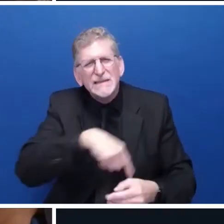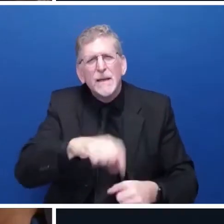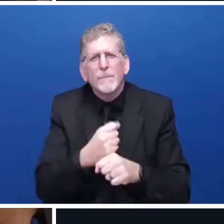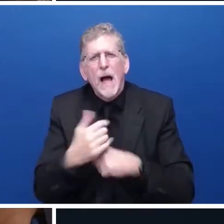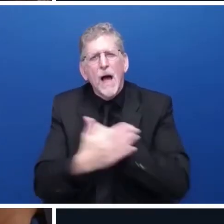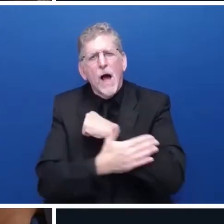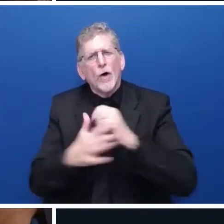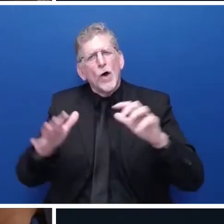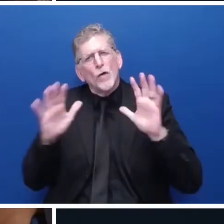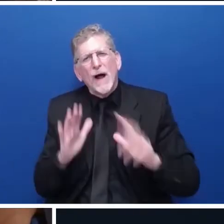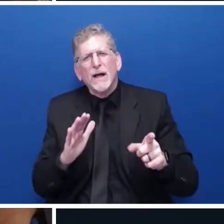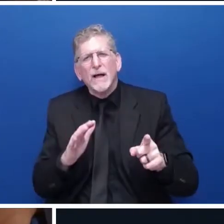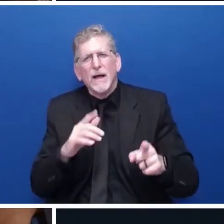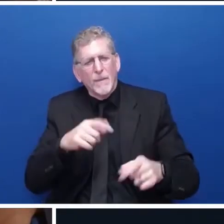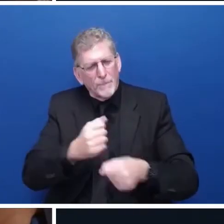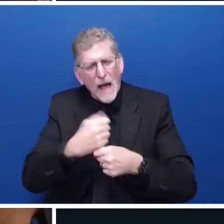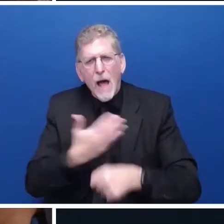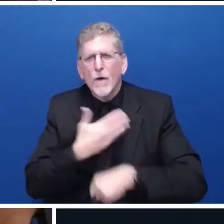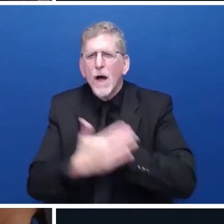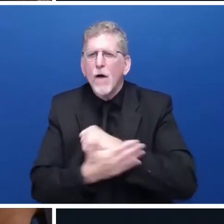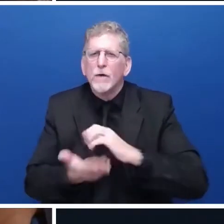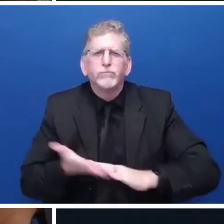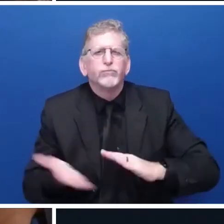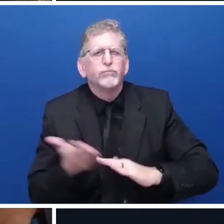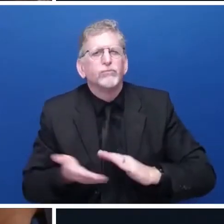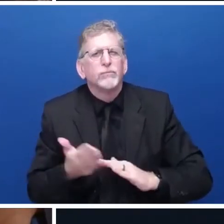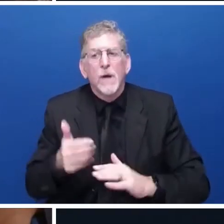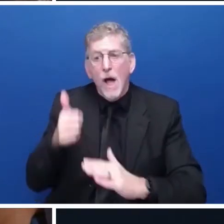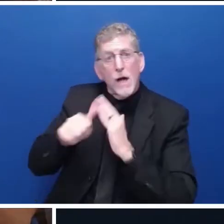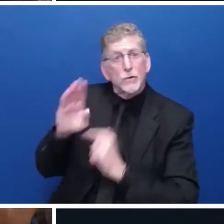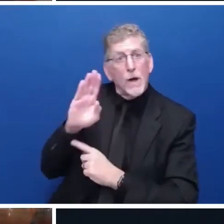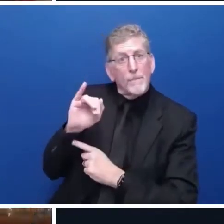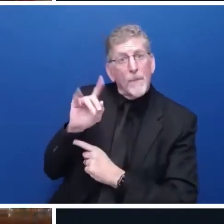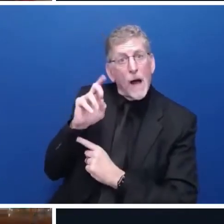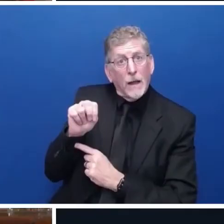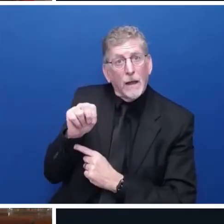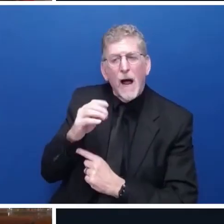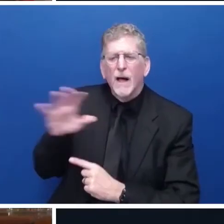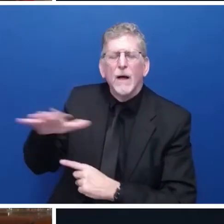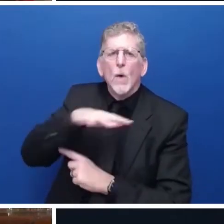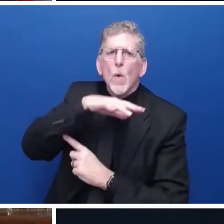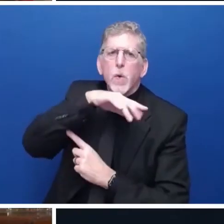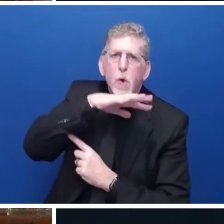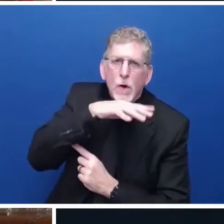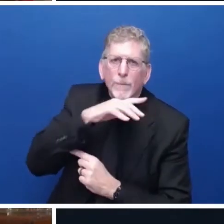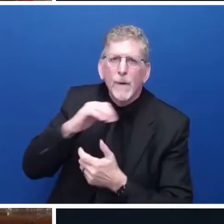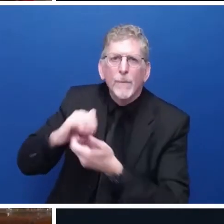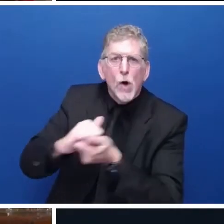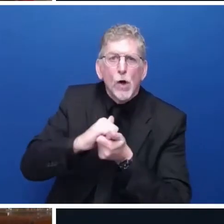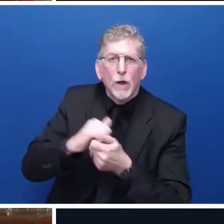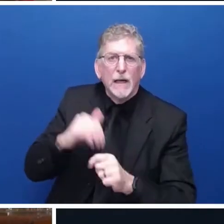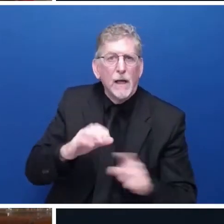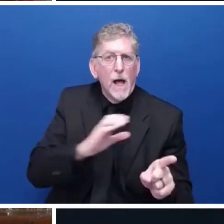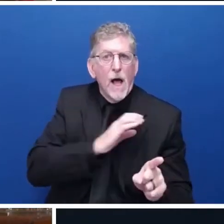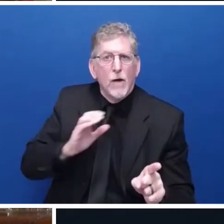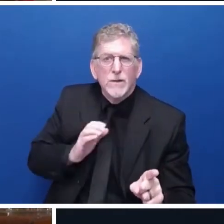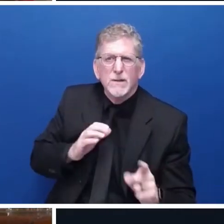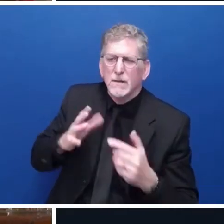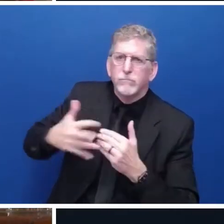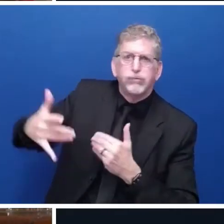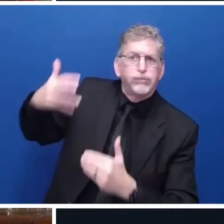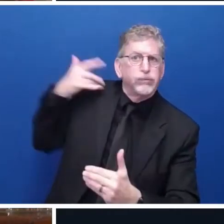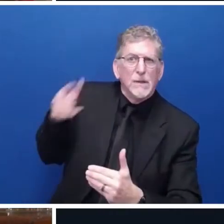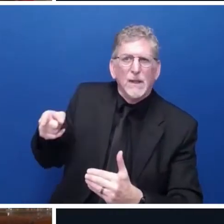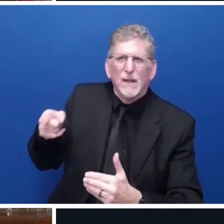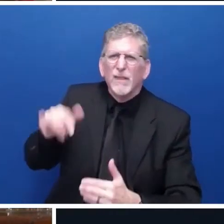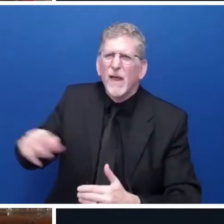it reached a breaking point with the Green New scam, open borders for everyone. They poured in by the millions and millions